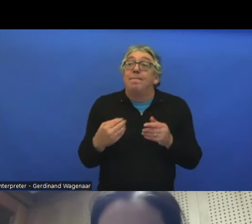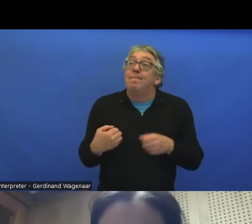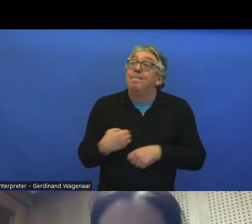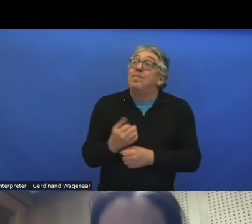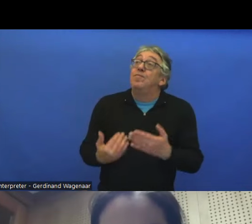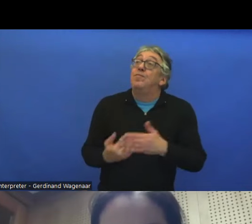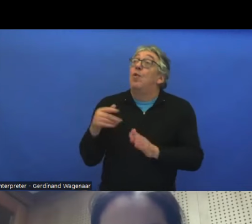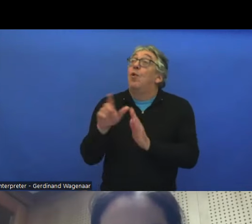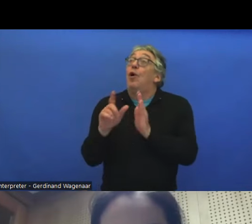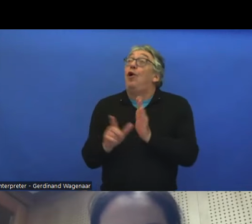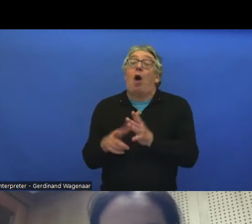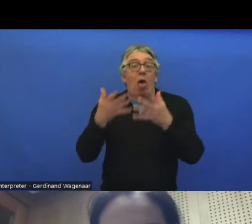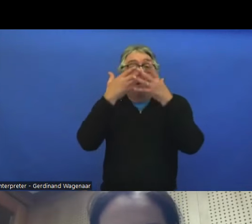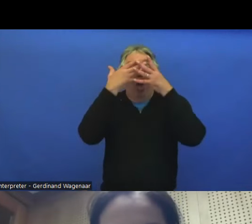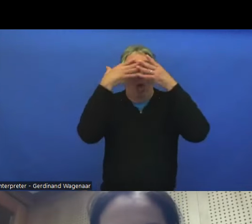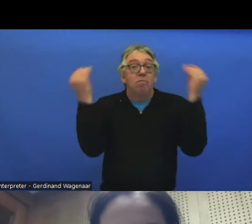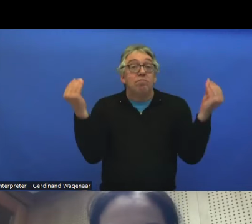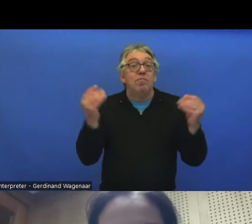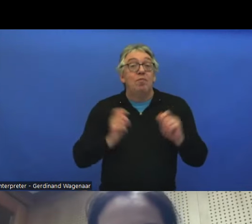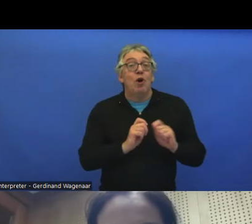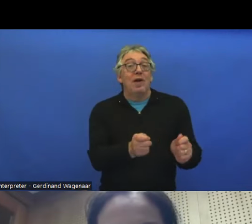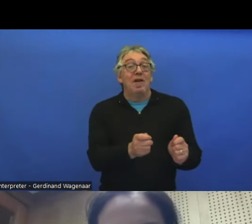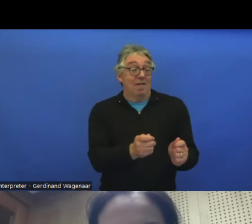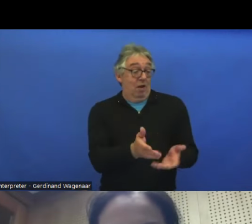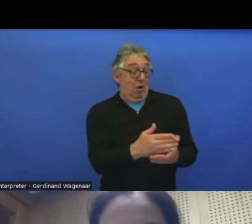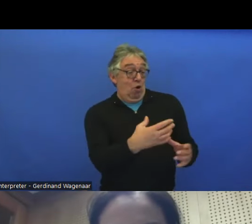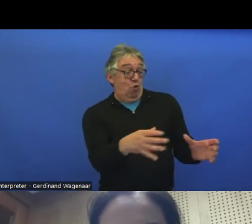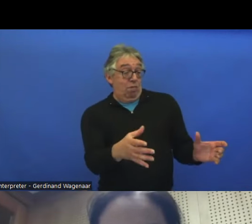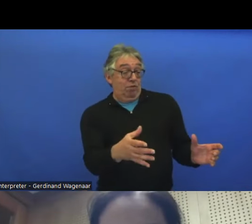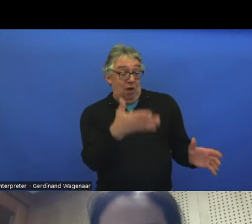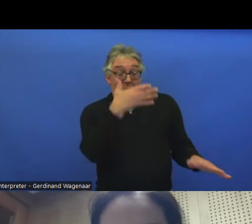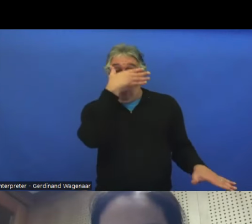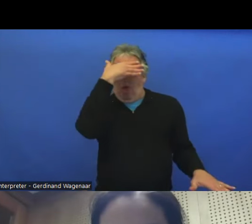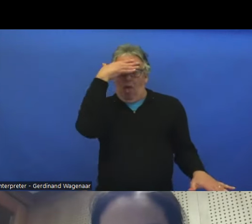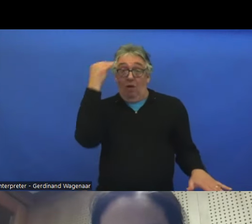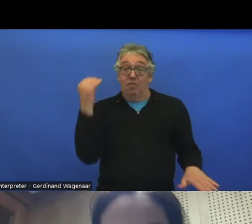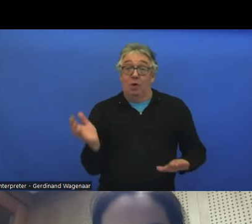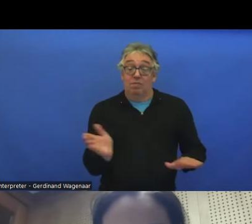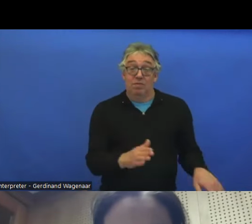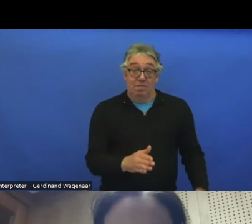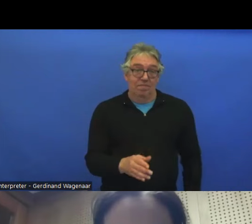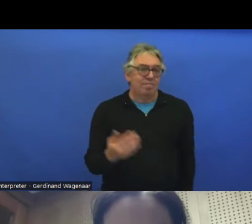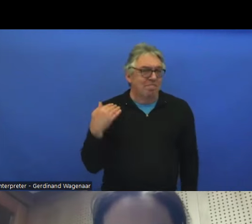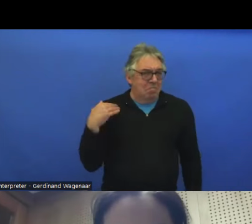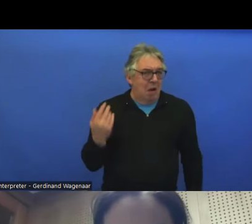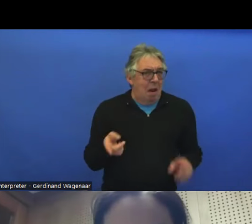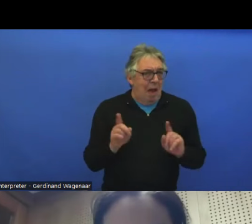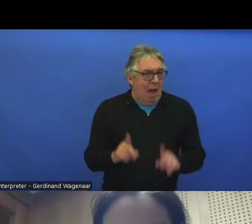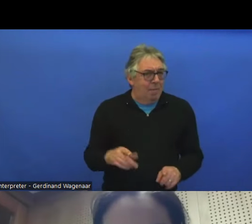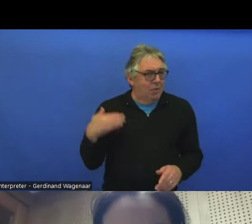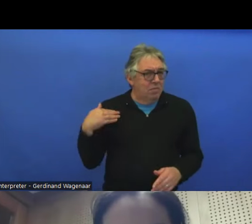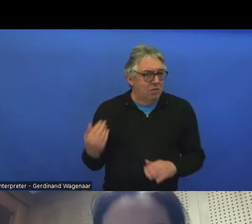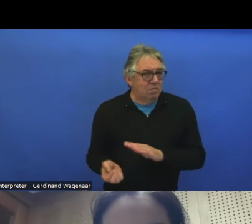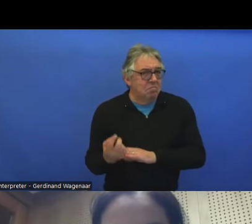that certain groups were left out. And this has happened a few times in the past,